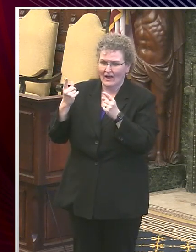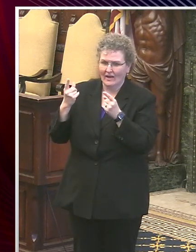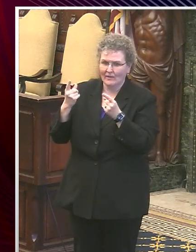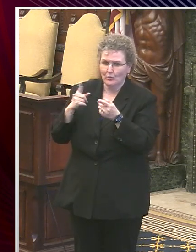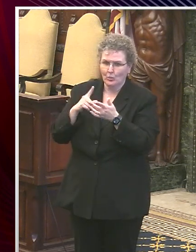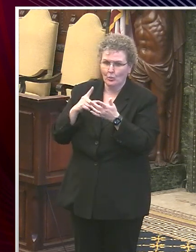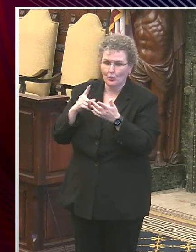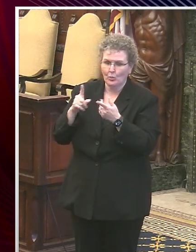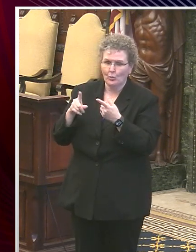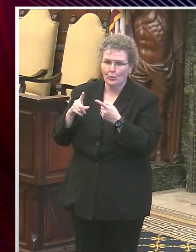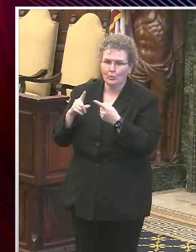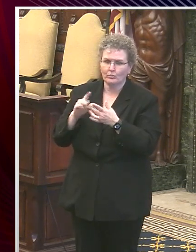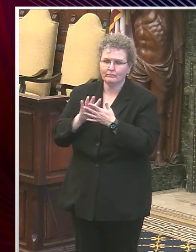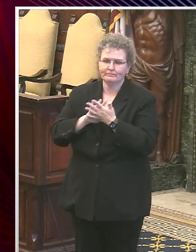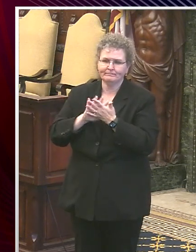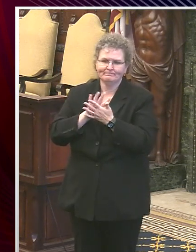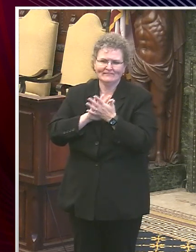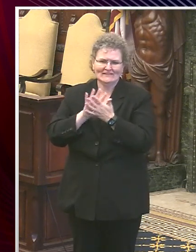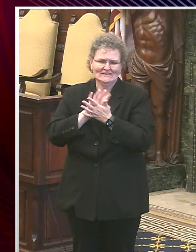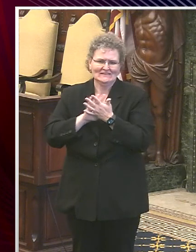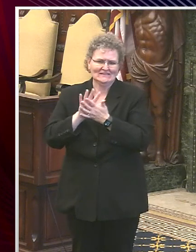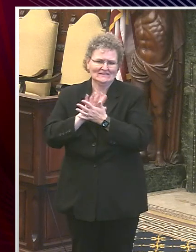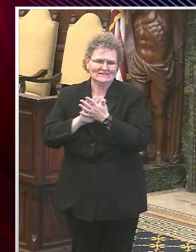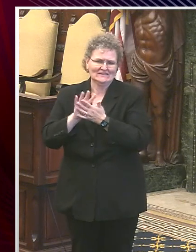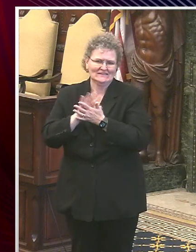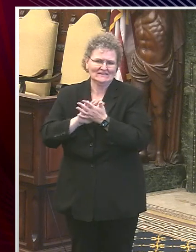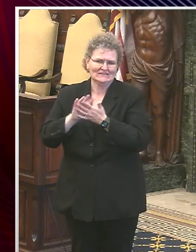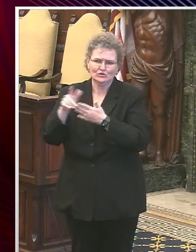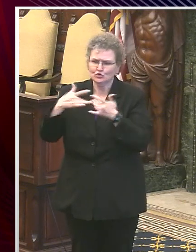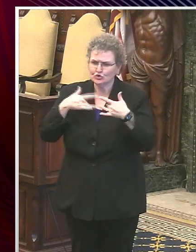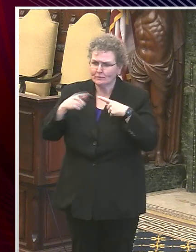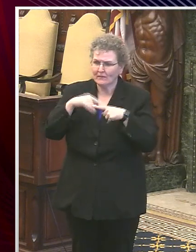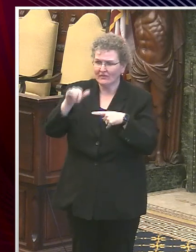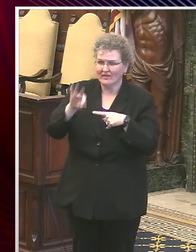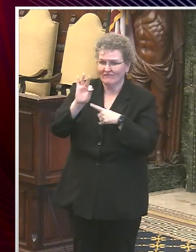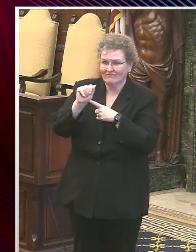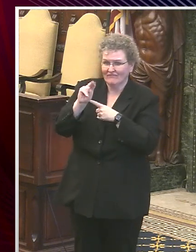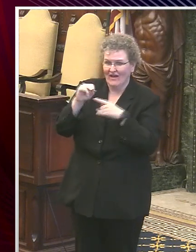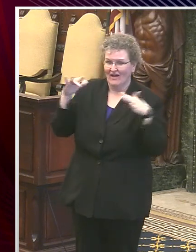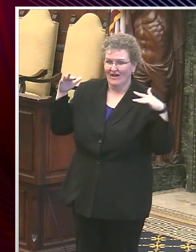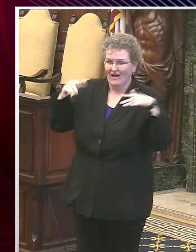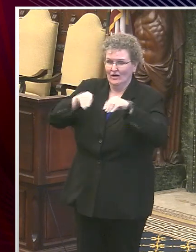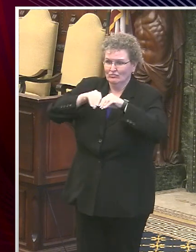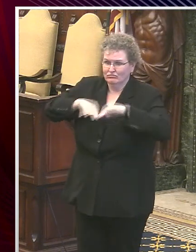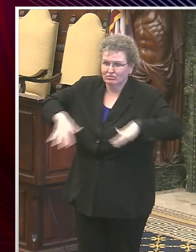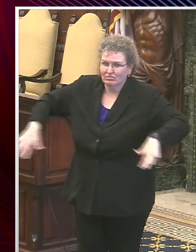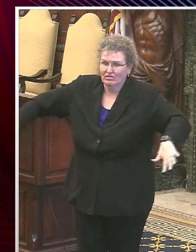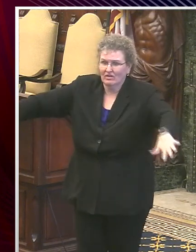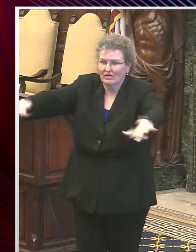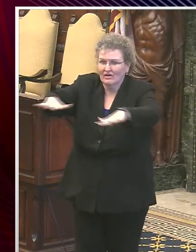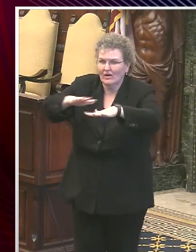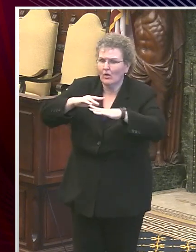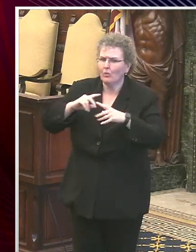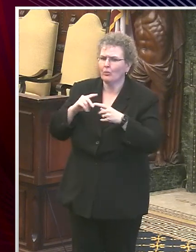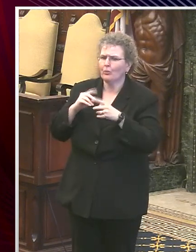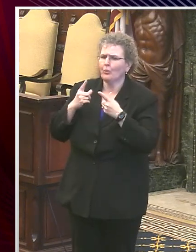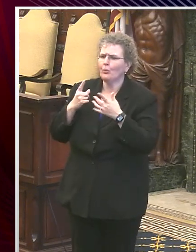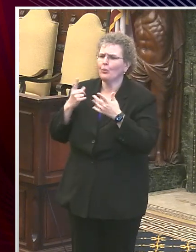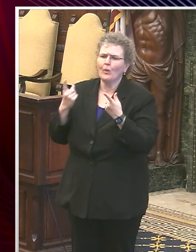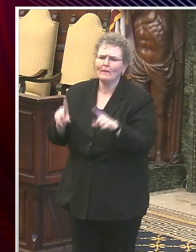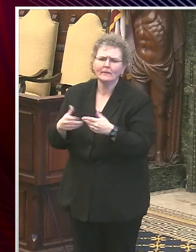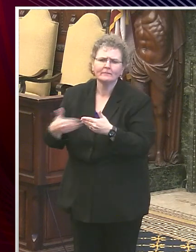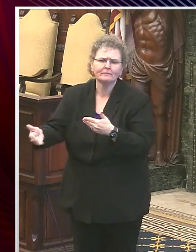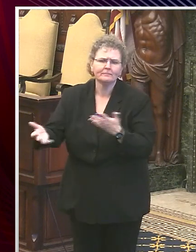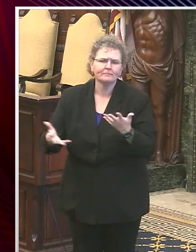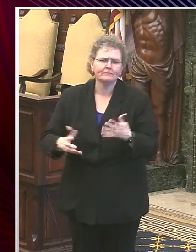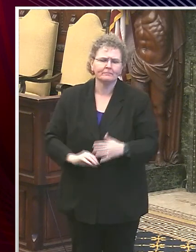for fans, are you concerned about the spread in venues like that, or what will happen, or what do your thoughts about